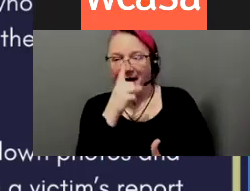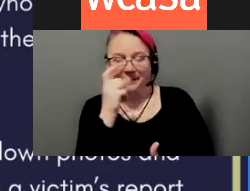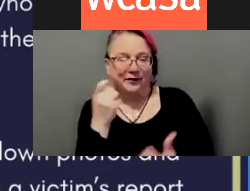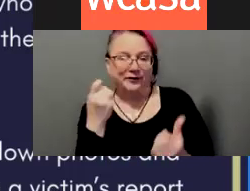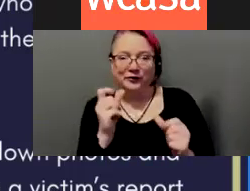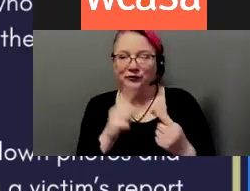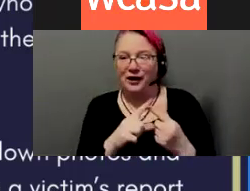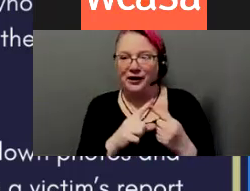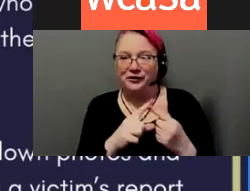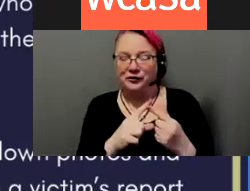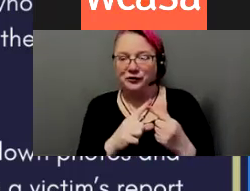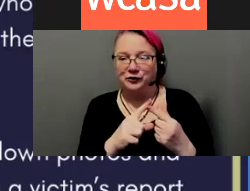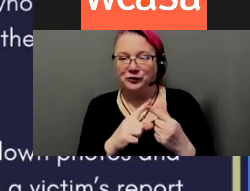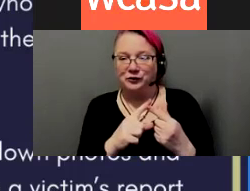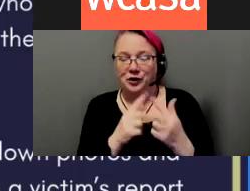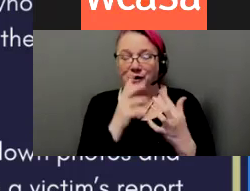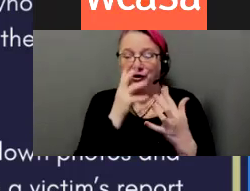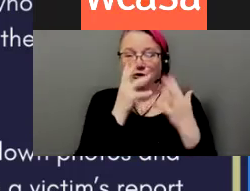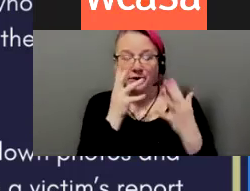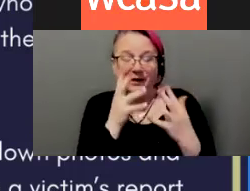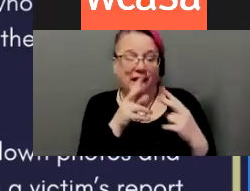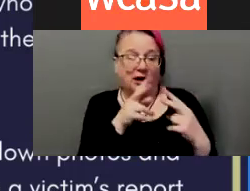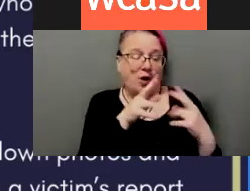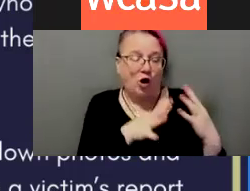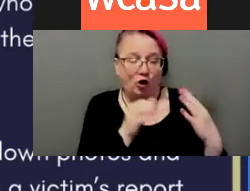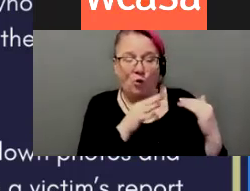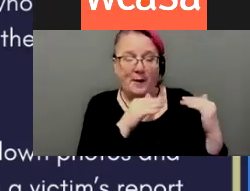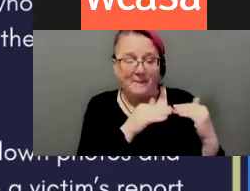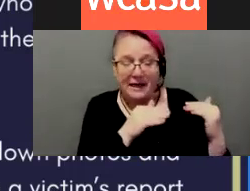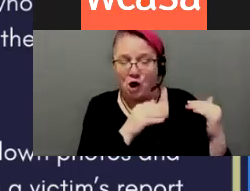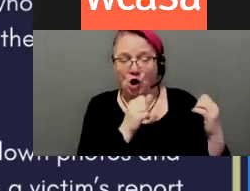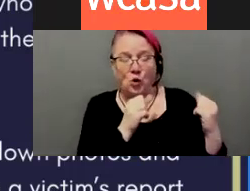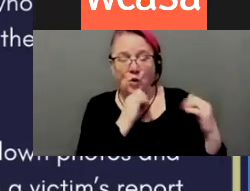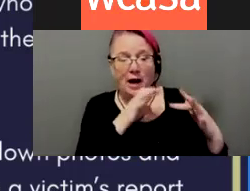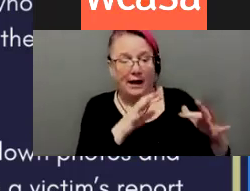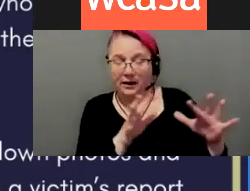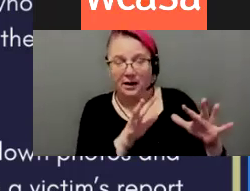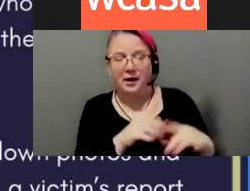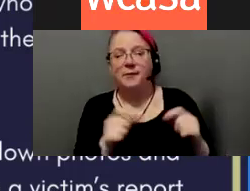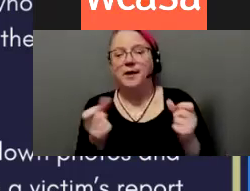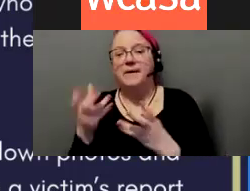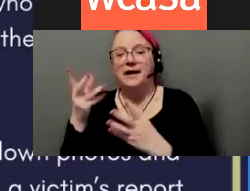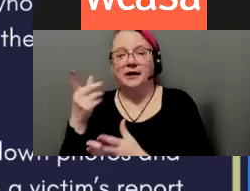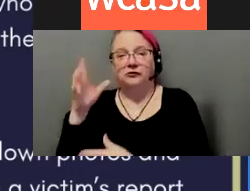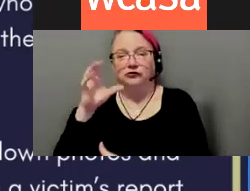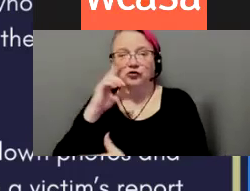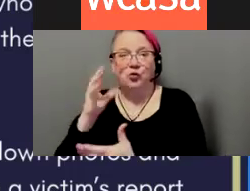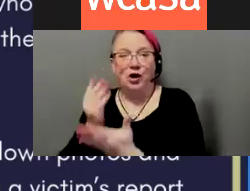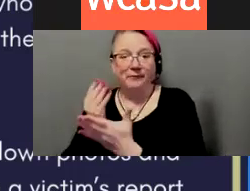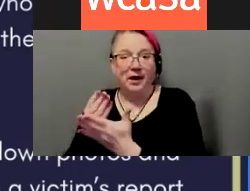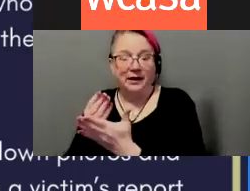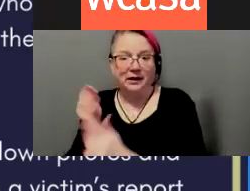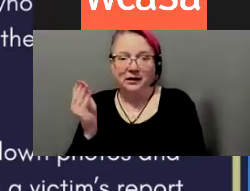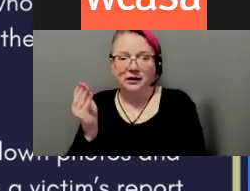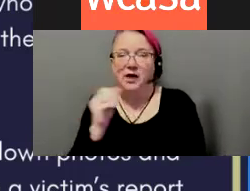to humiliate a former partner or a peer, many of those perpetrators are not within the United